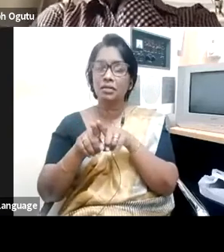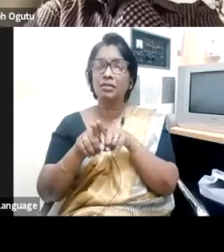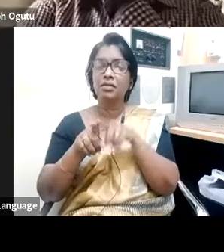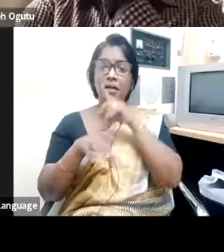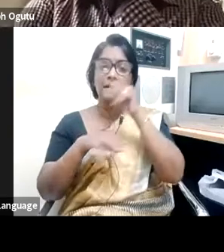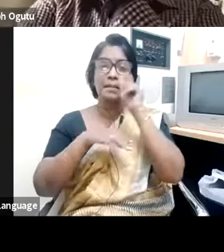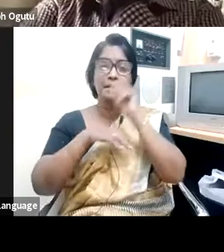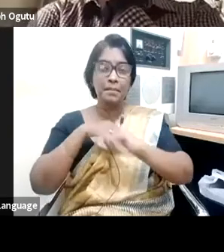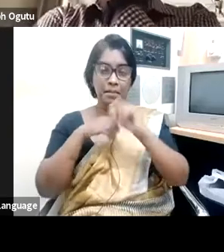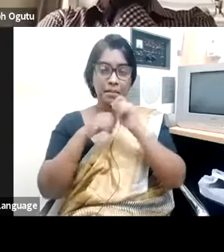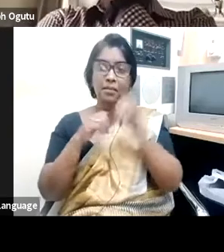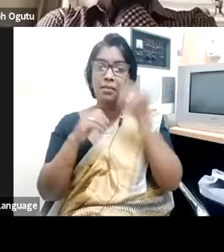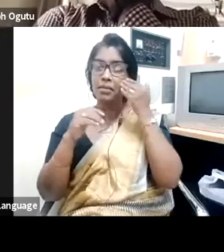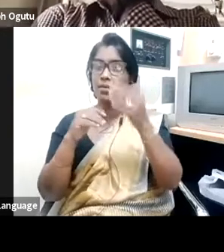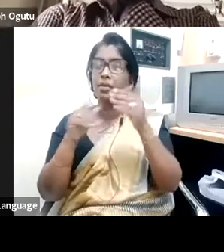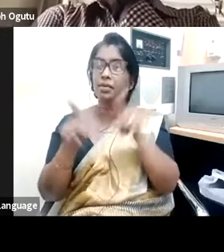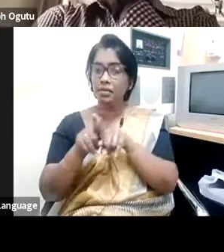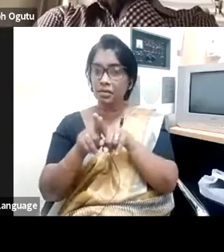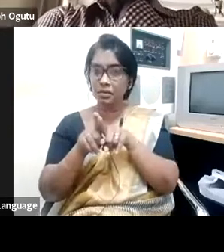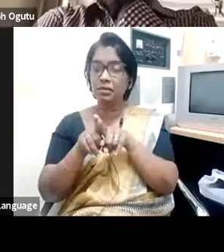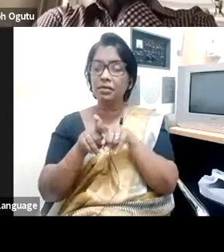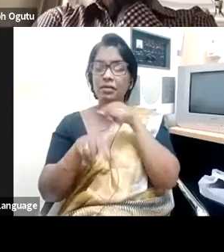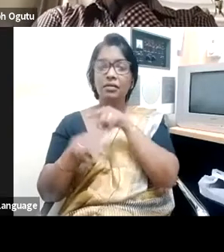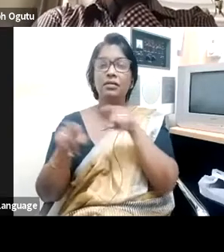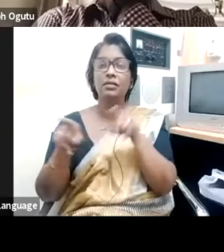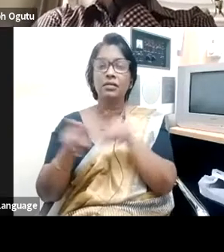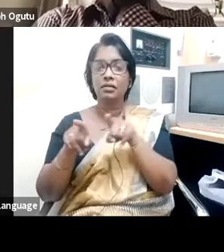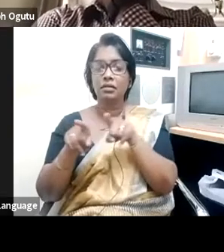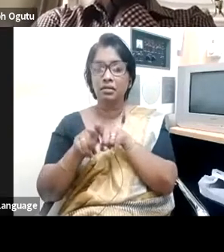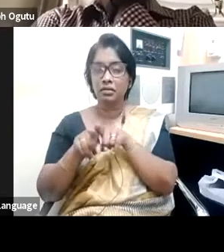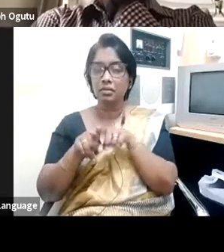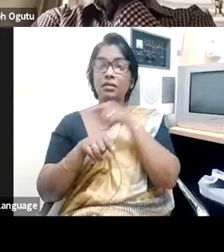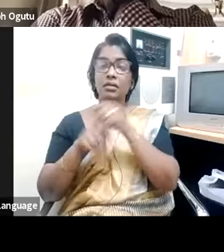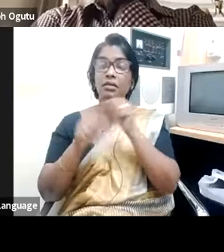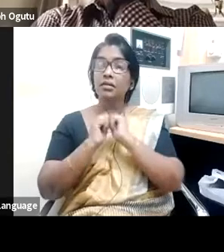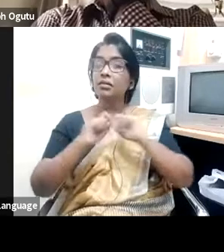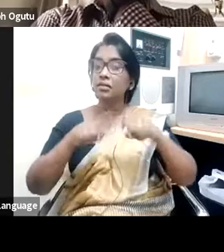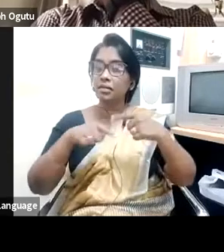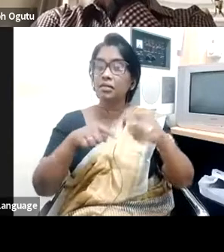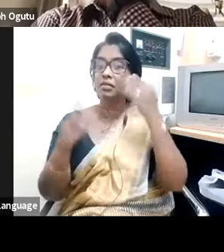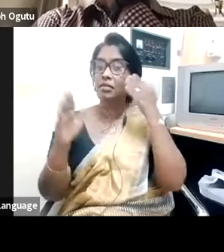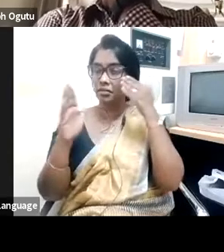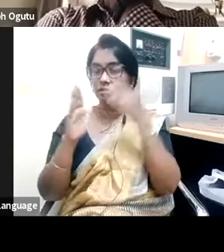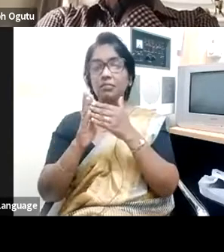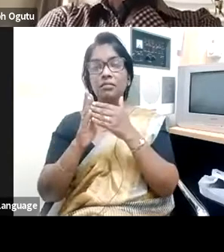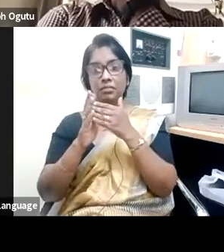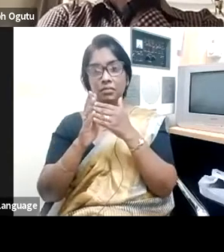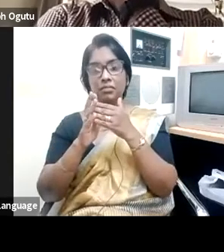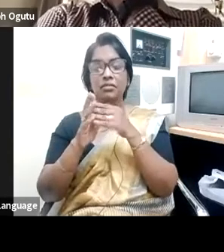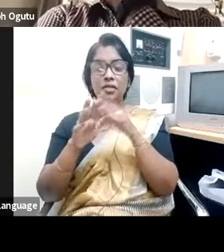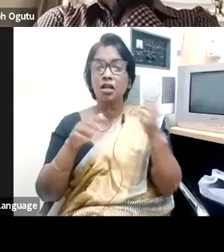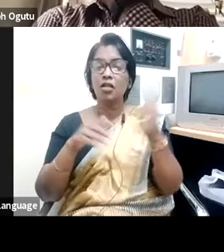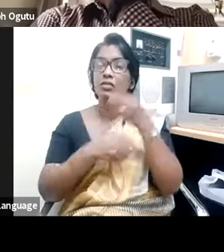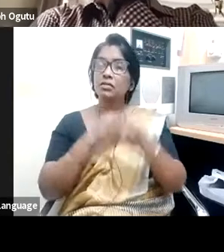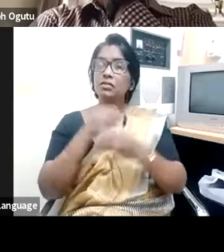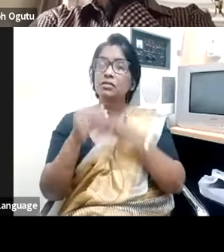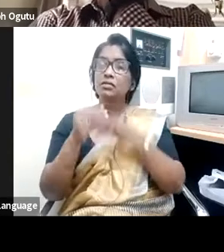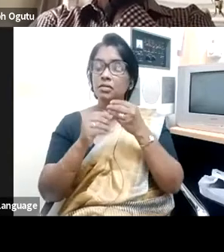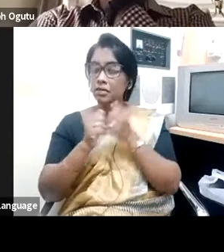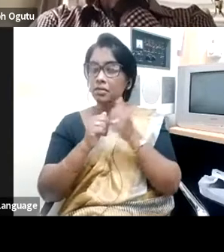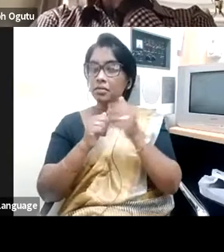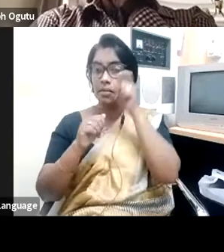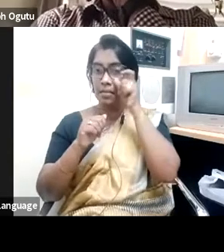today, if you look at their journey within innovation, within what they create for societal good and